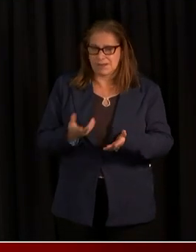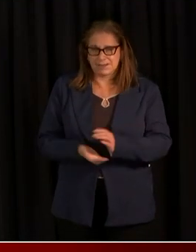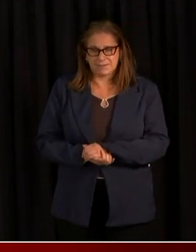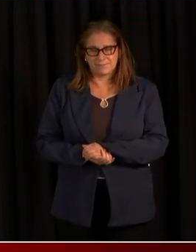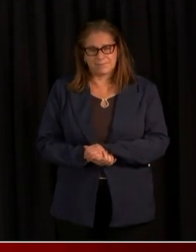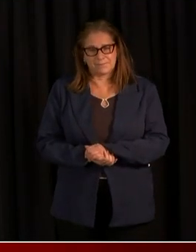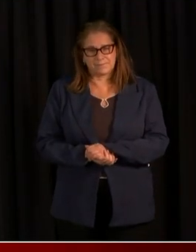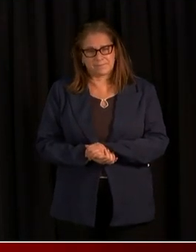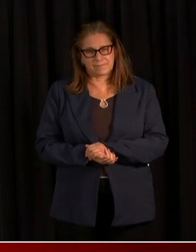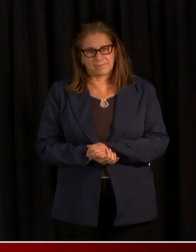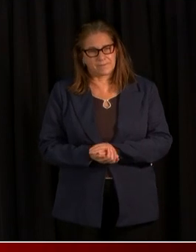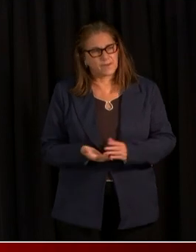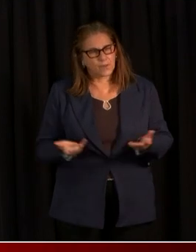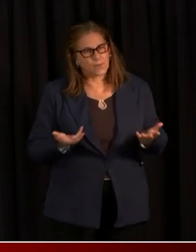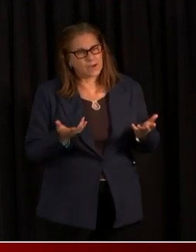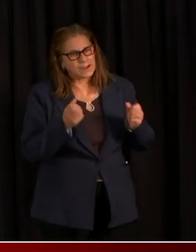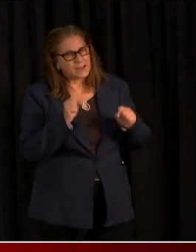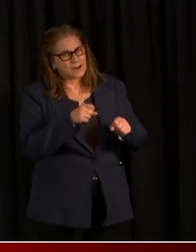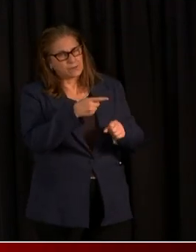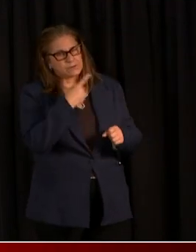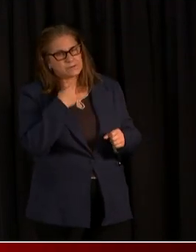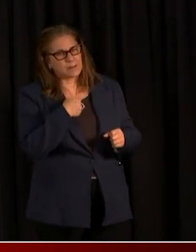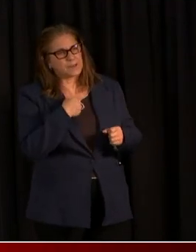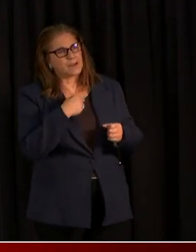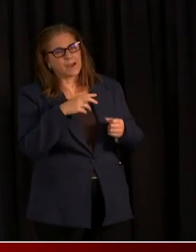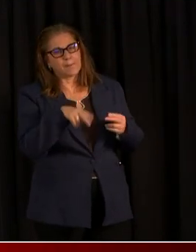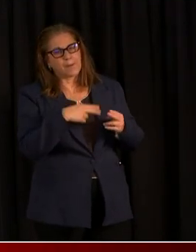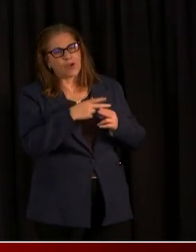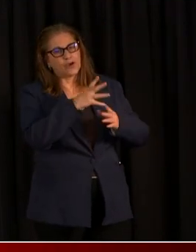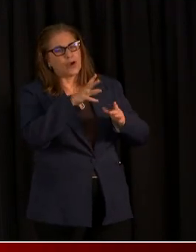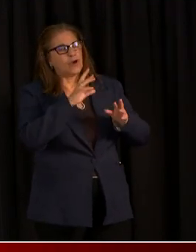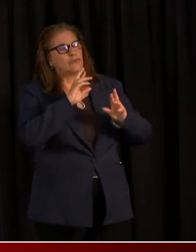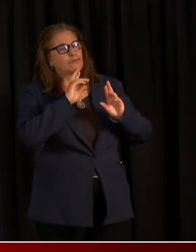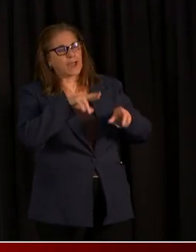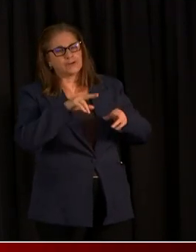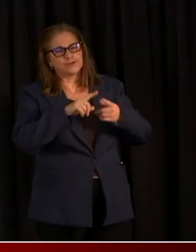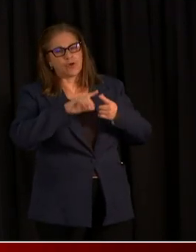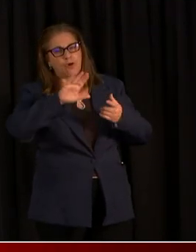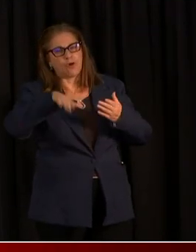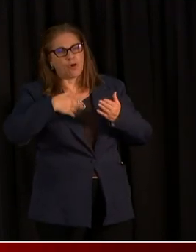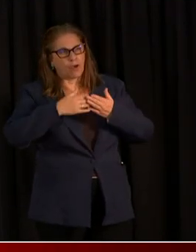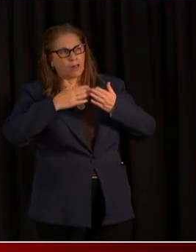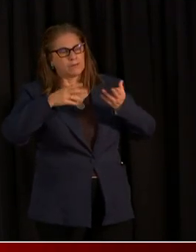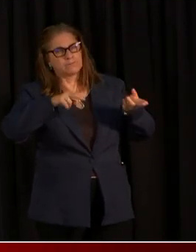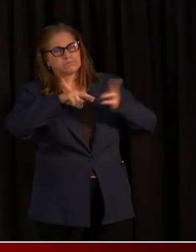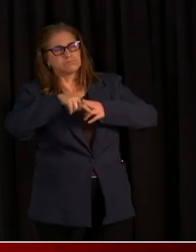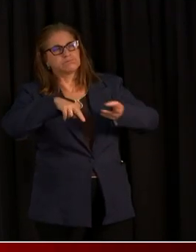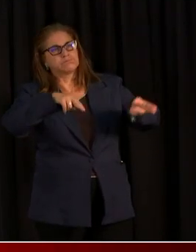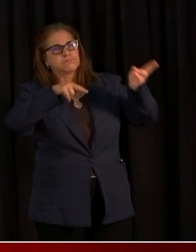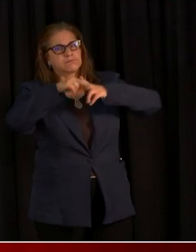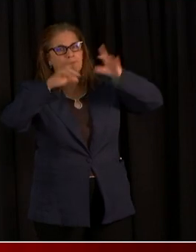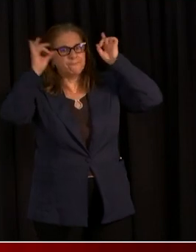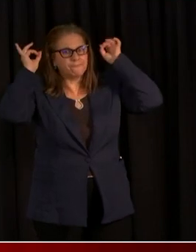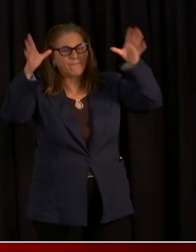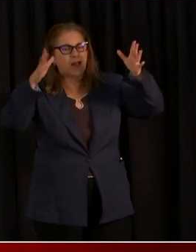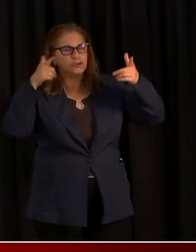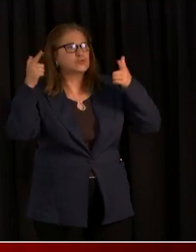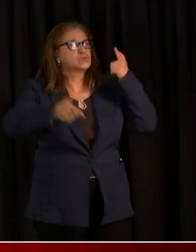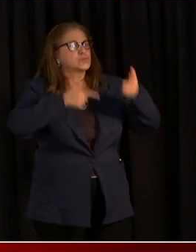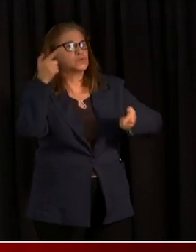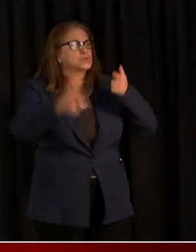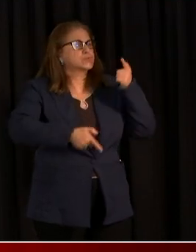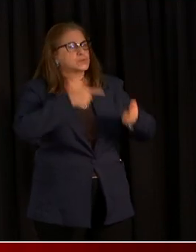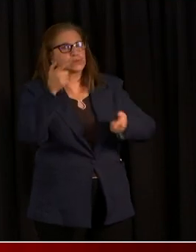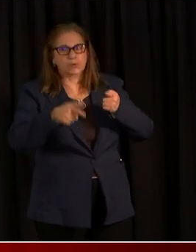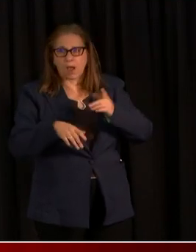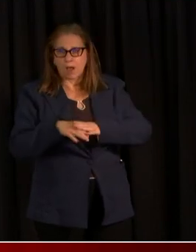can you tell us just about your reaction to all the violence, the shootings that we're seeing daily on the streets?